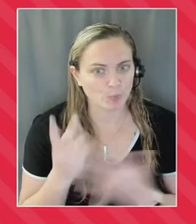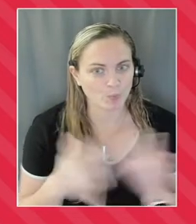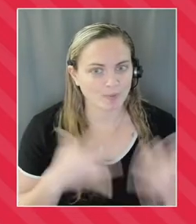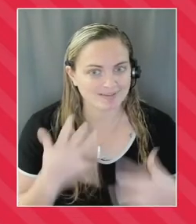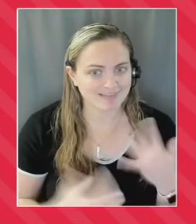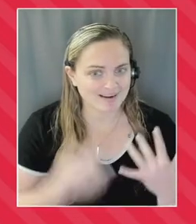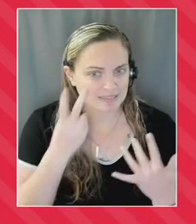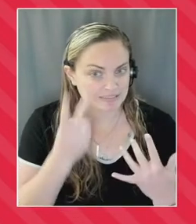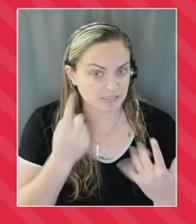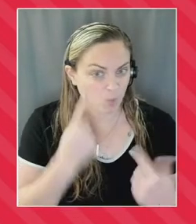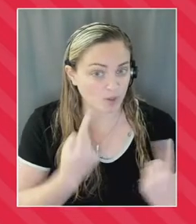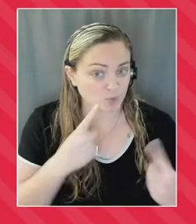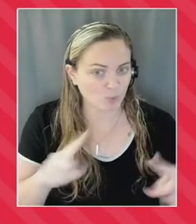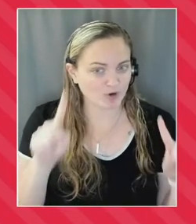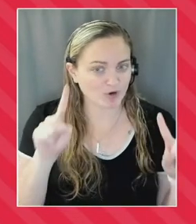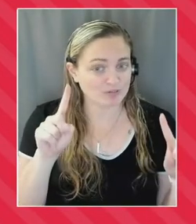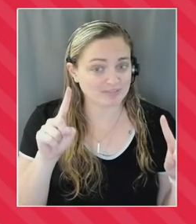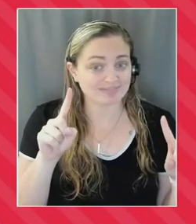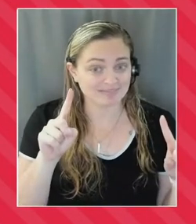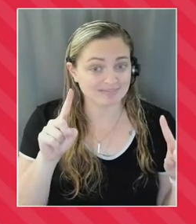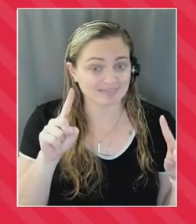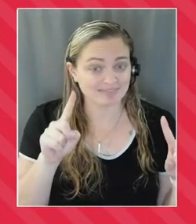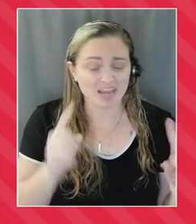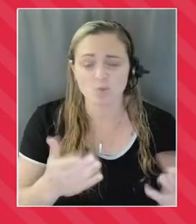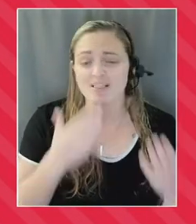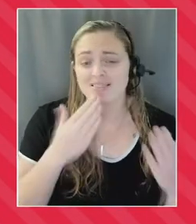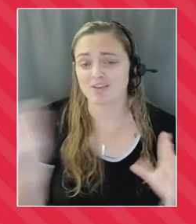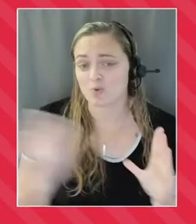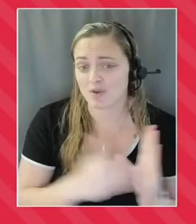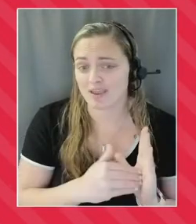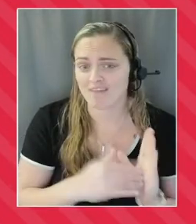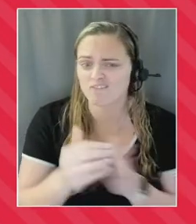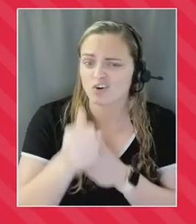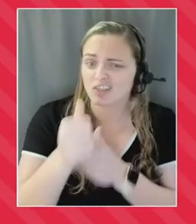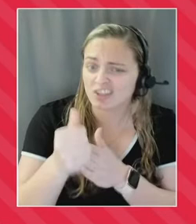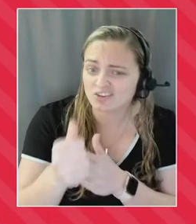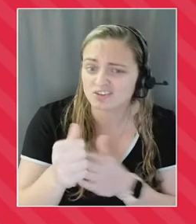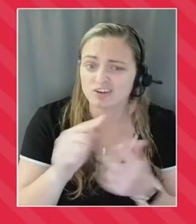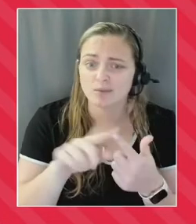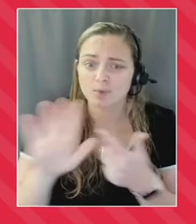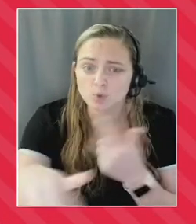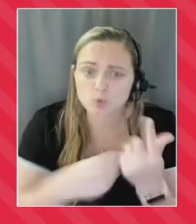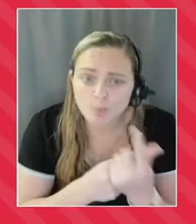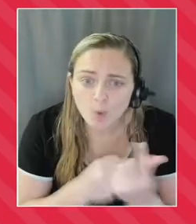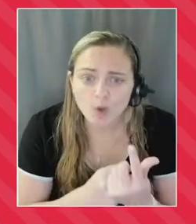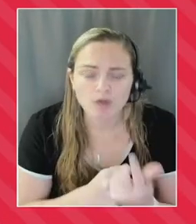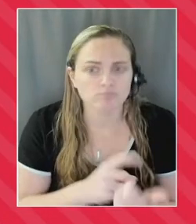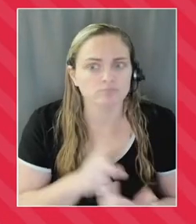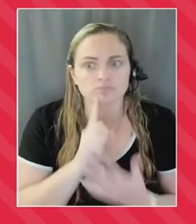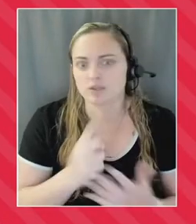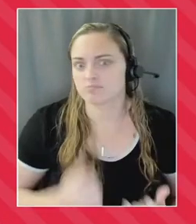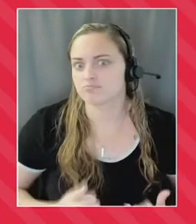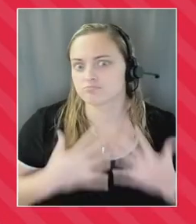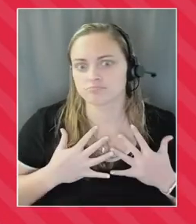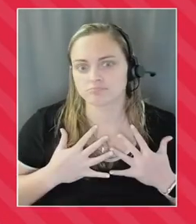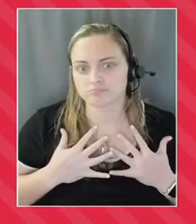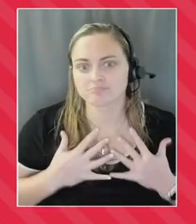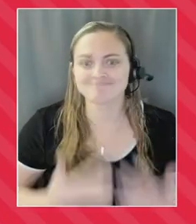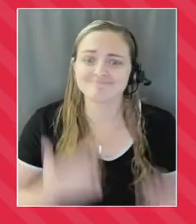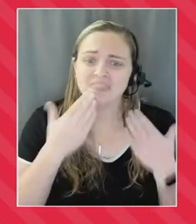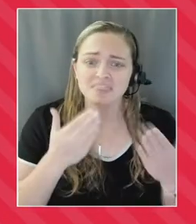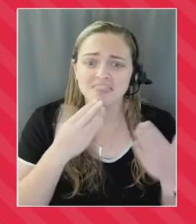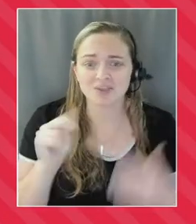working. And I just really want to thank you again for your leadership and your support. You're really an inspiration. Thank you,